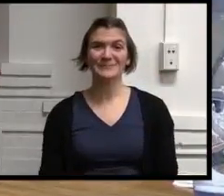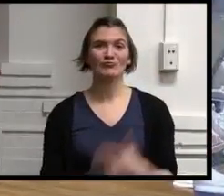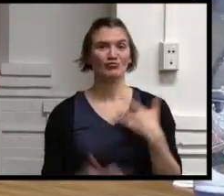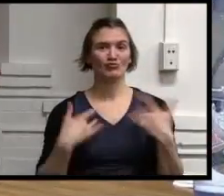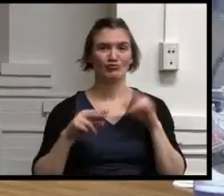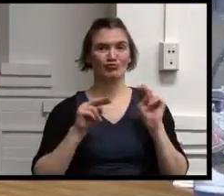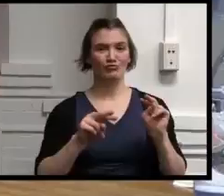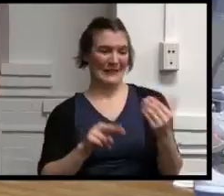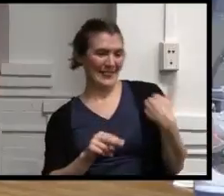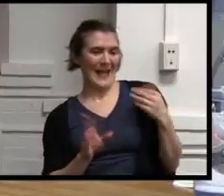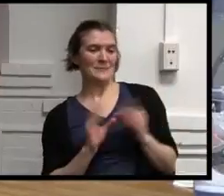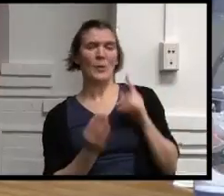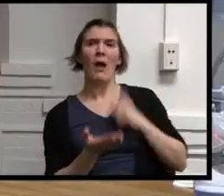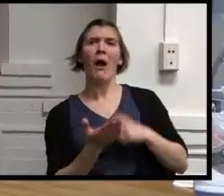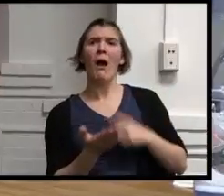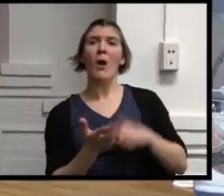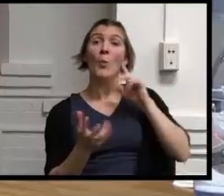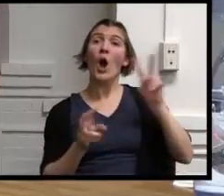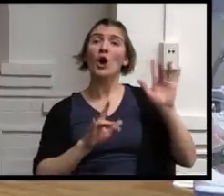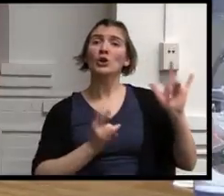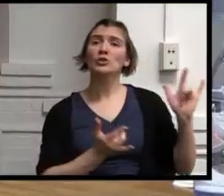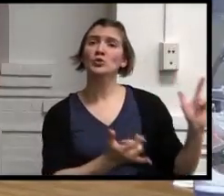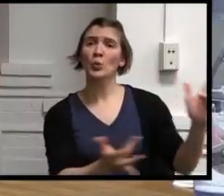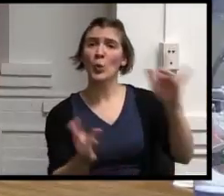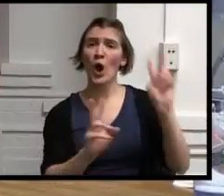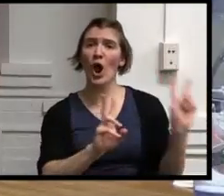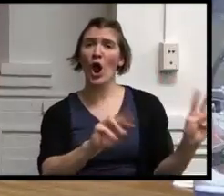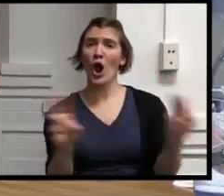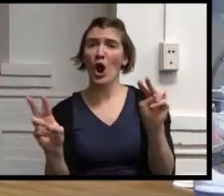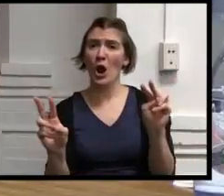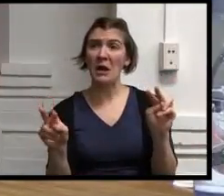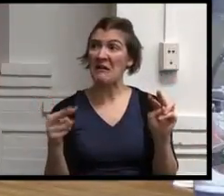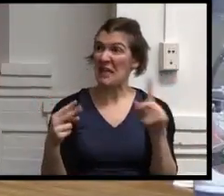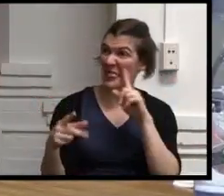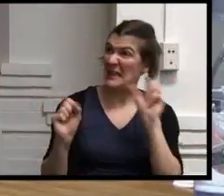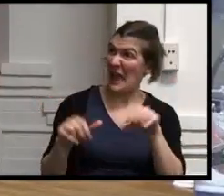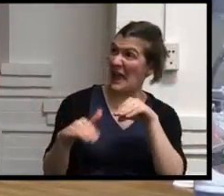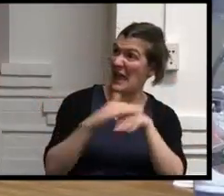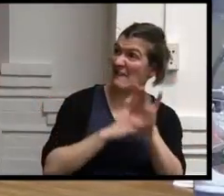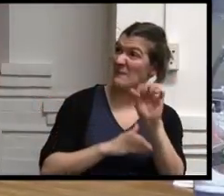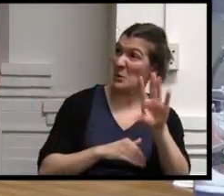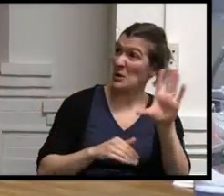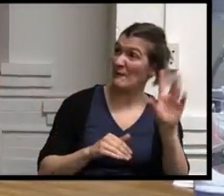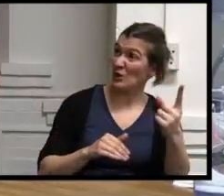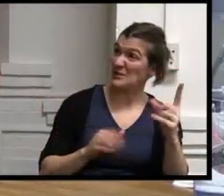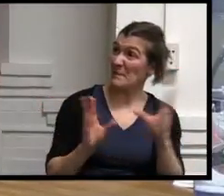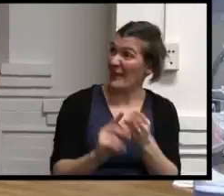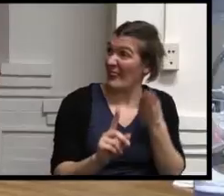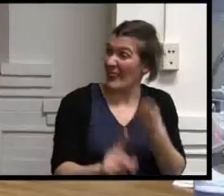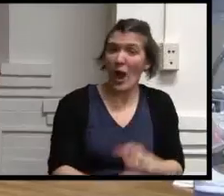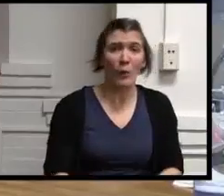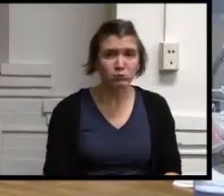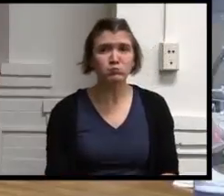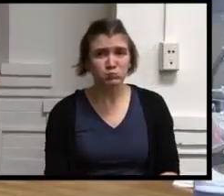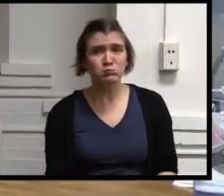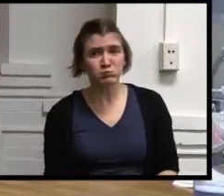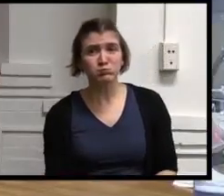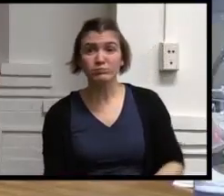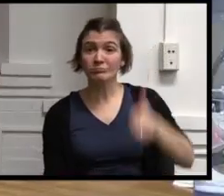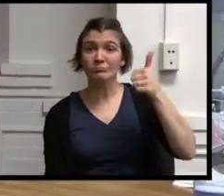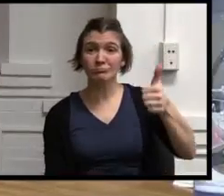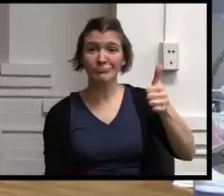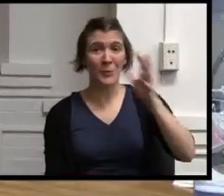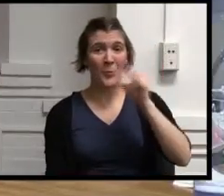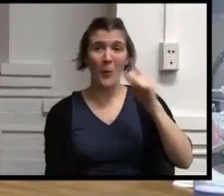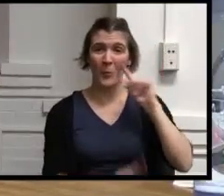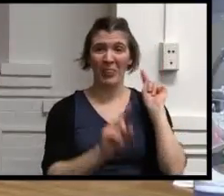At their last meeting, we talked about having a tour there, and they asked, well, do you think it'll be far enough along we could actually hold a meeting there? And we thought that was a great idea, and so